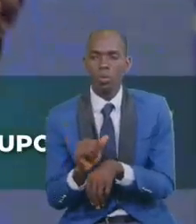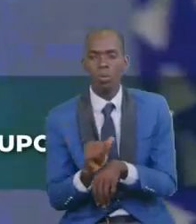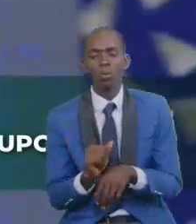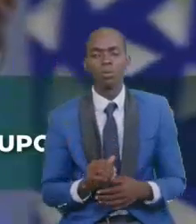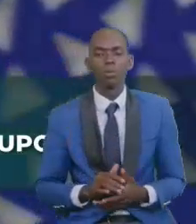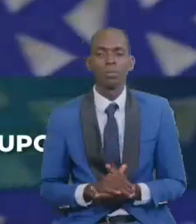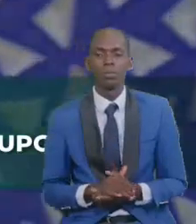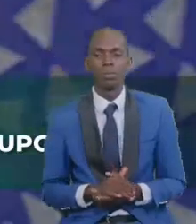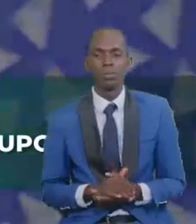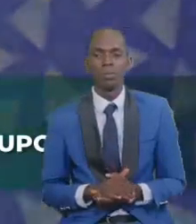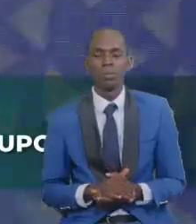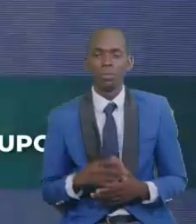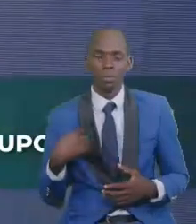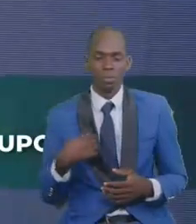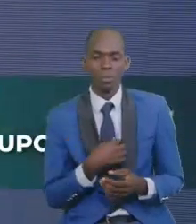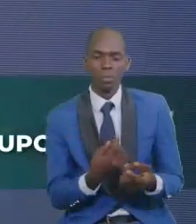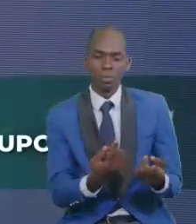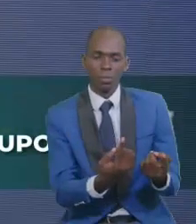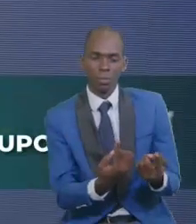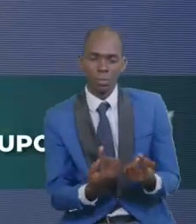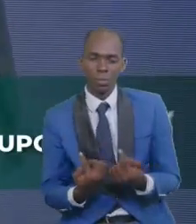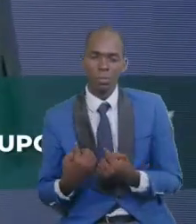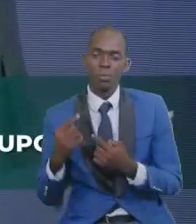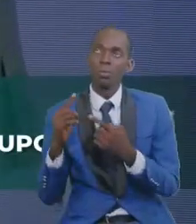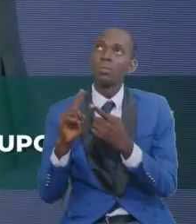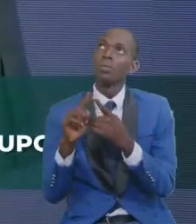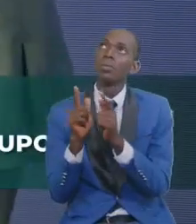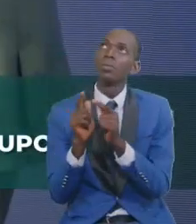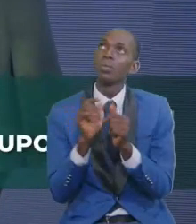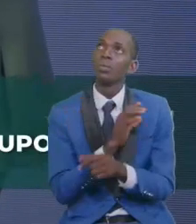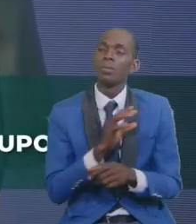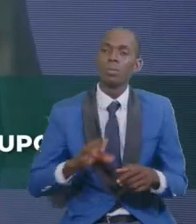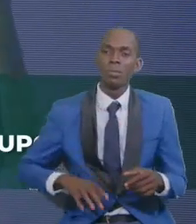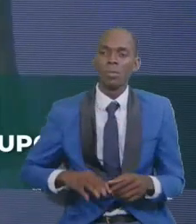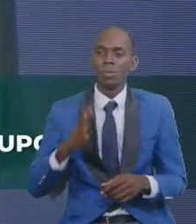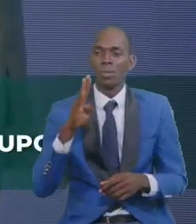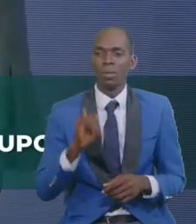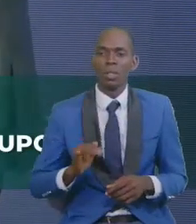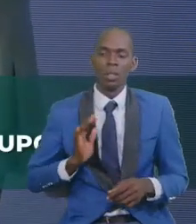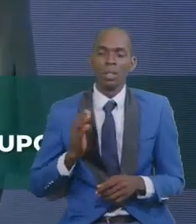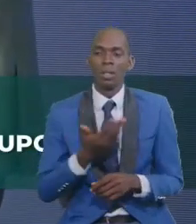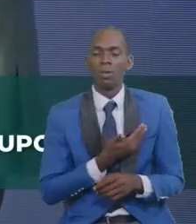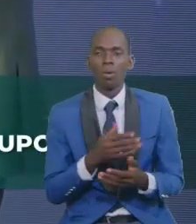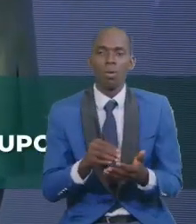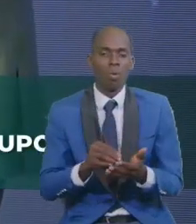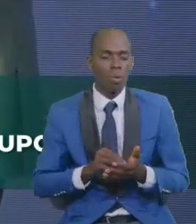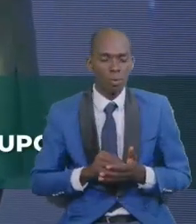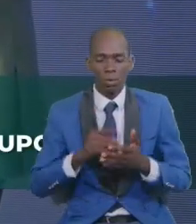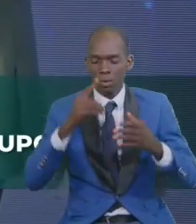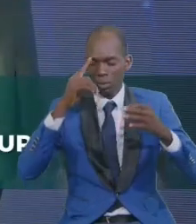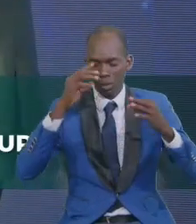We come to Christ by our volition, by our